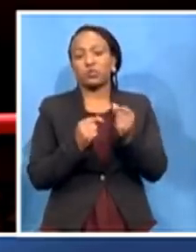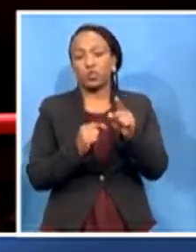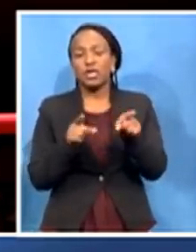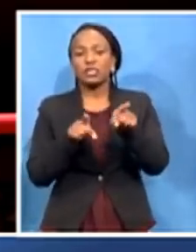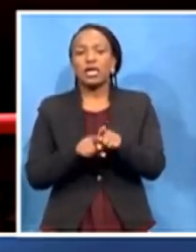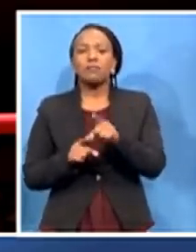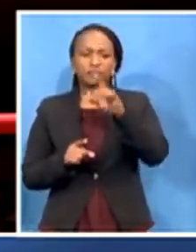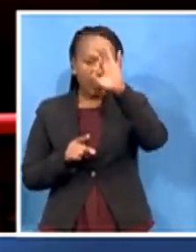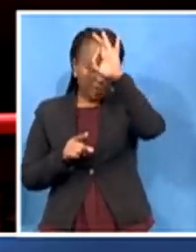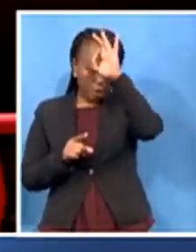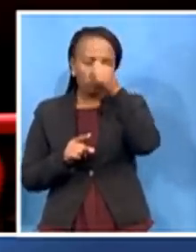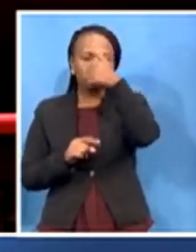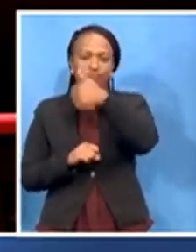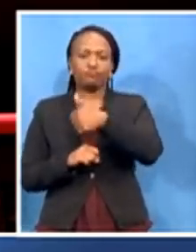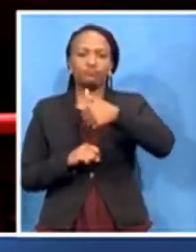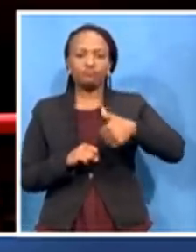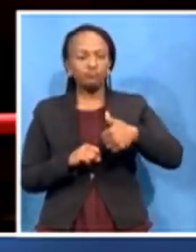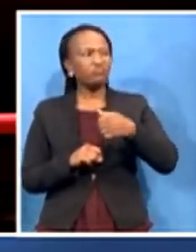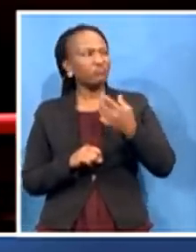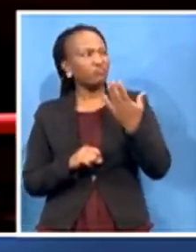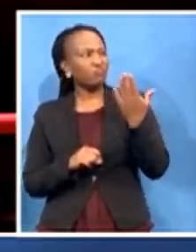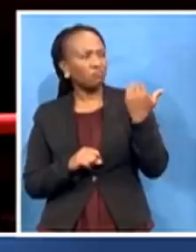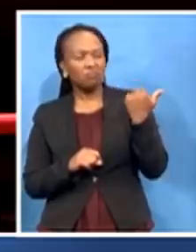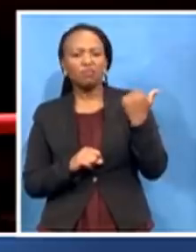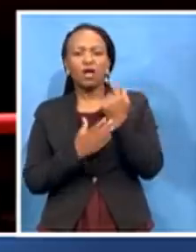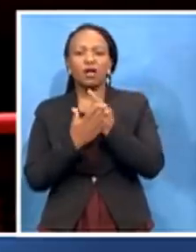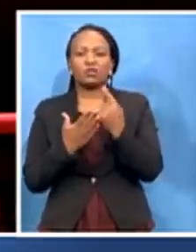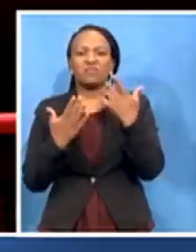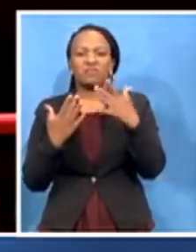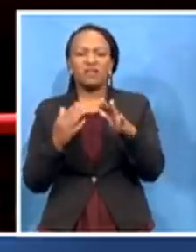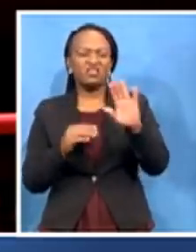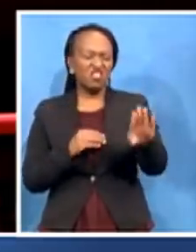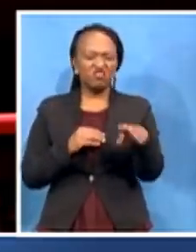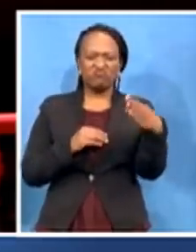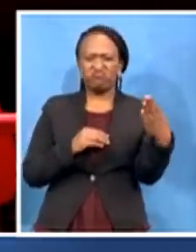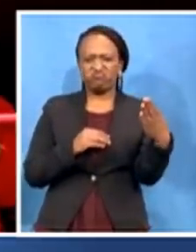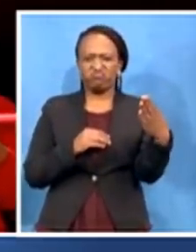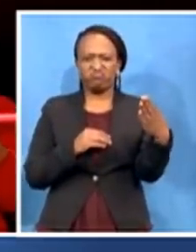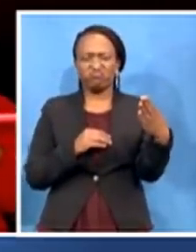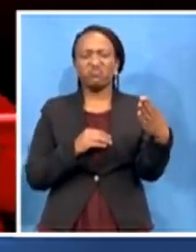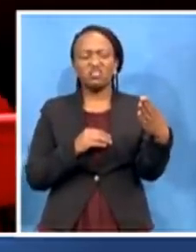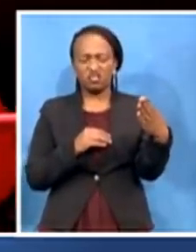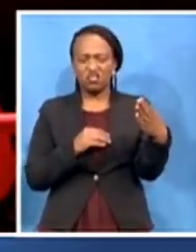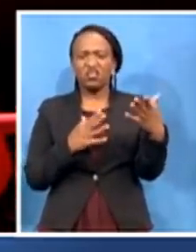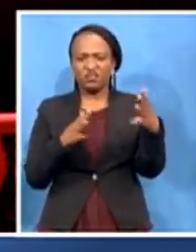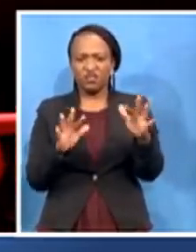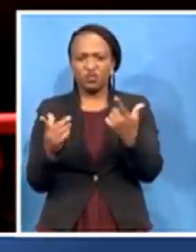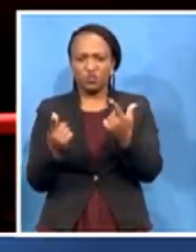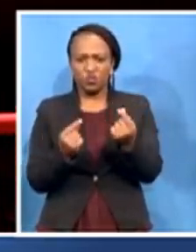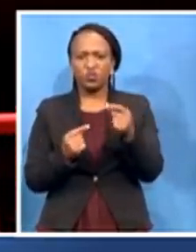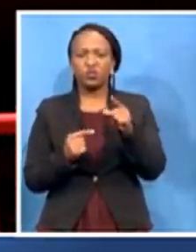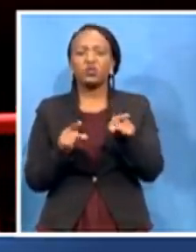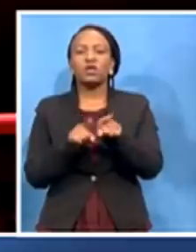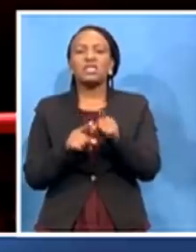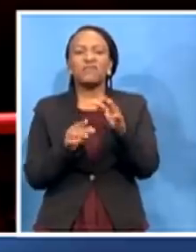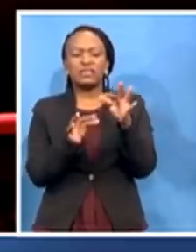was overturned and also allegedly set alight. I'm going to